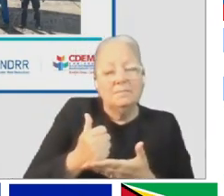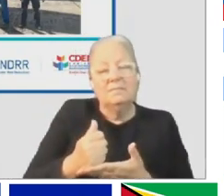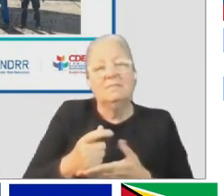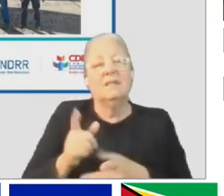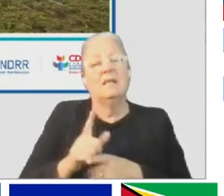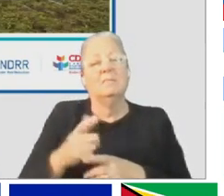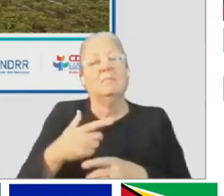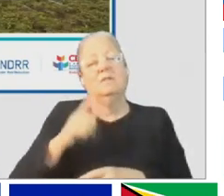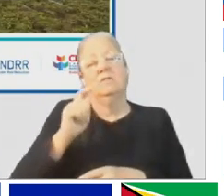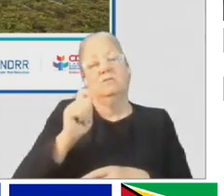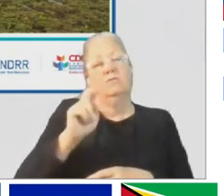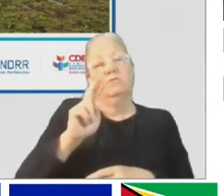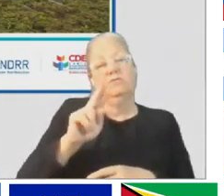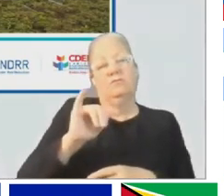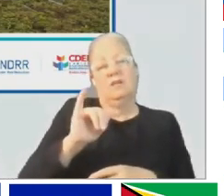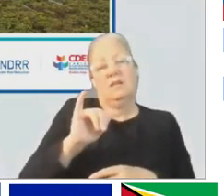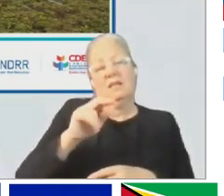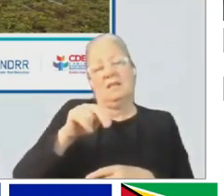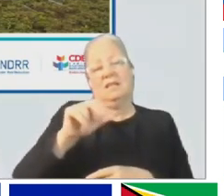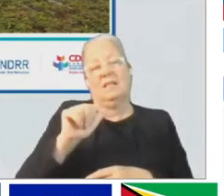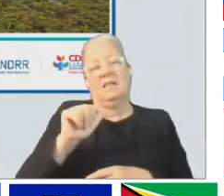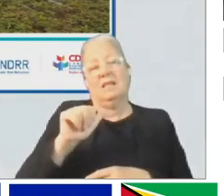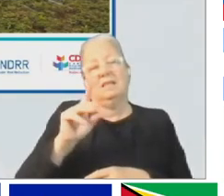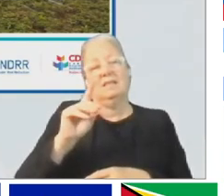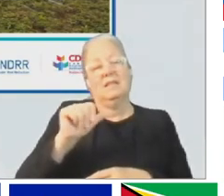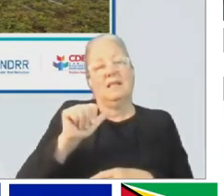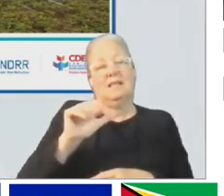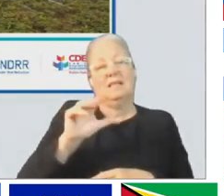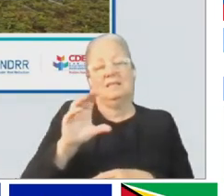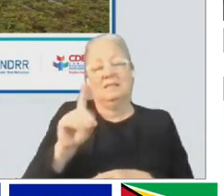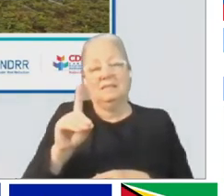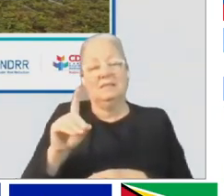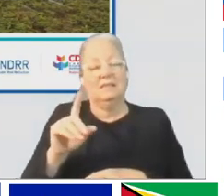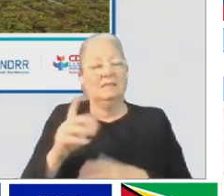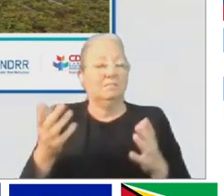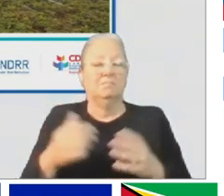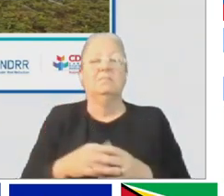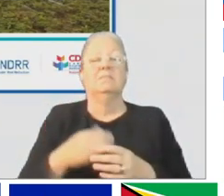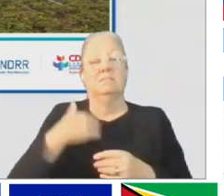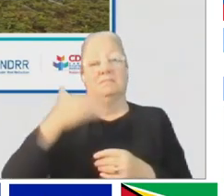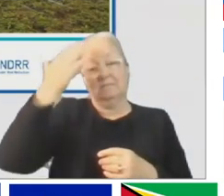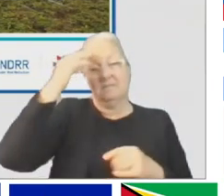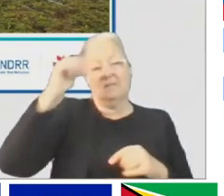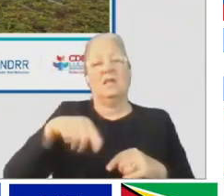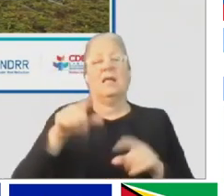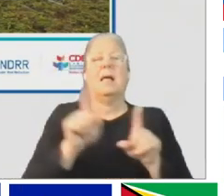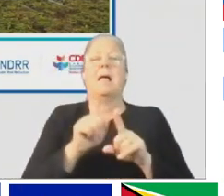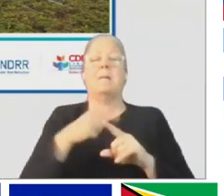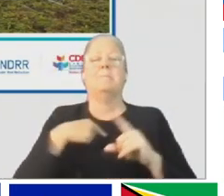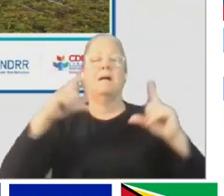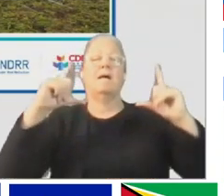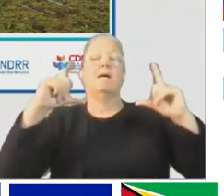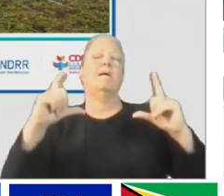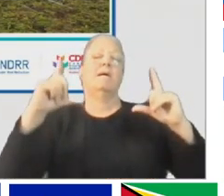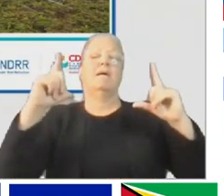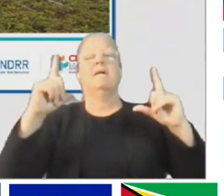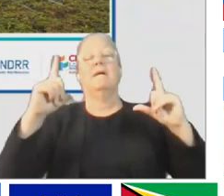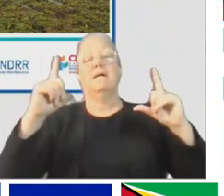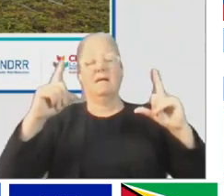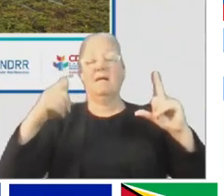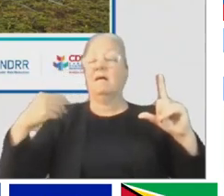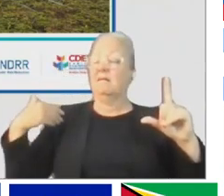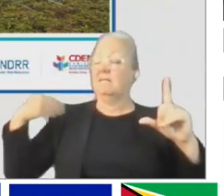this regional response mechanism that we have had. This is just a snapshot of things that have happened over the last few months, 2020